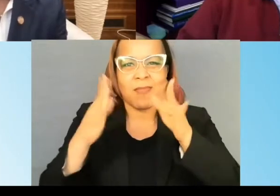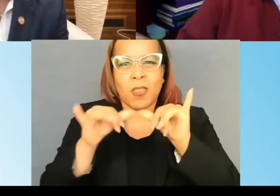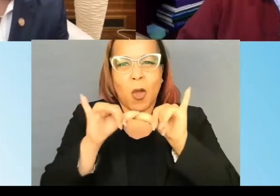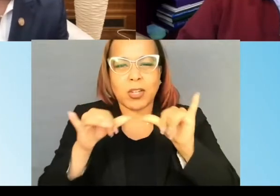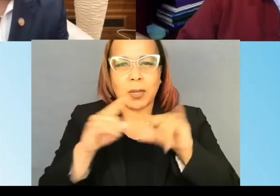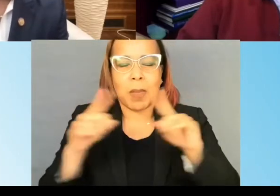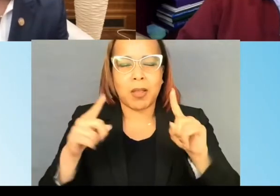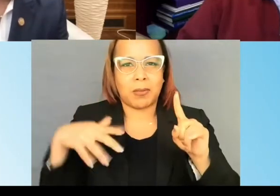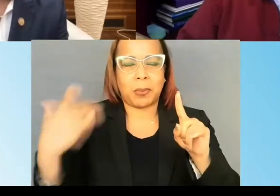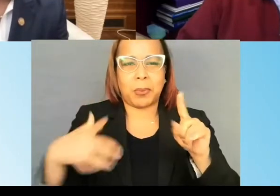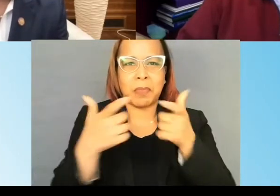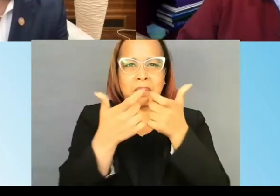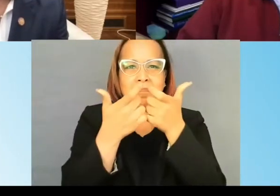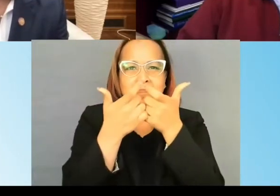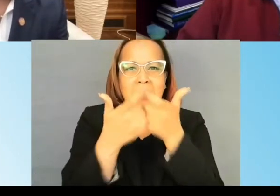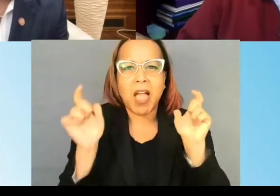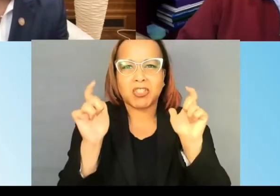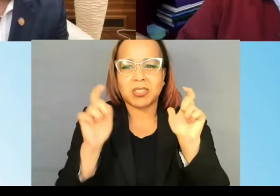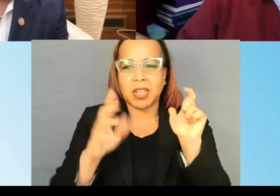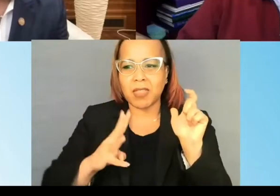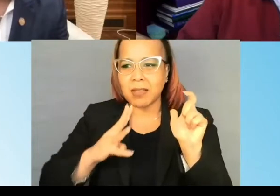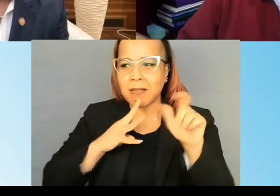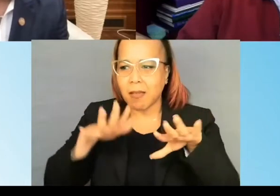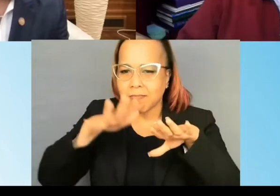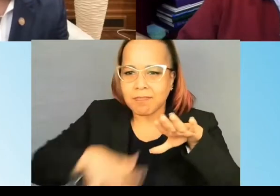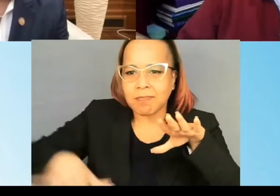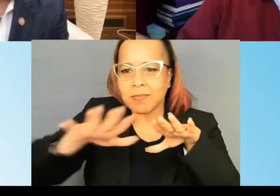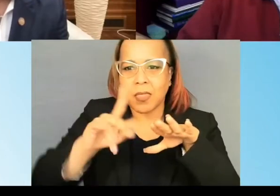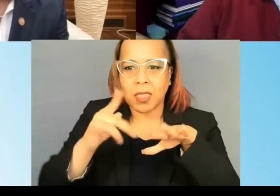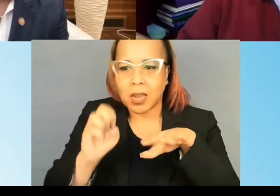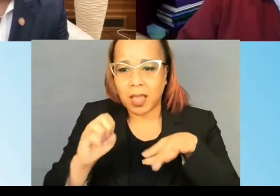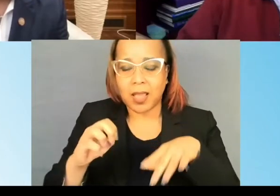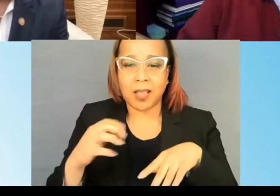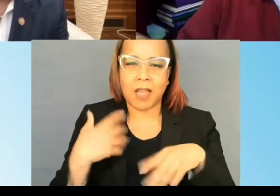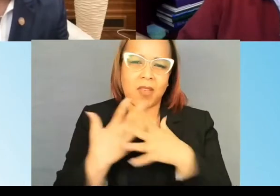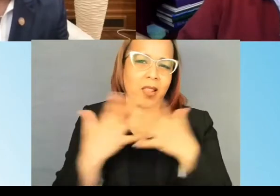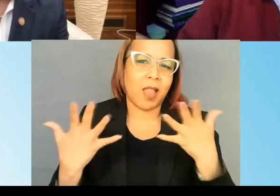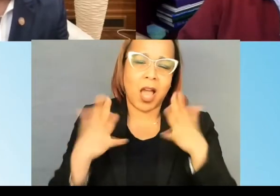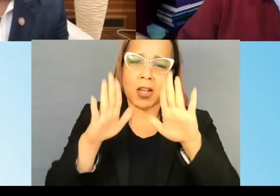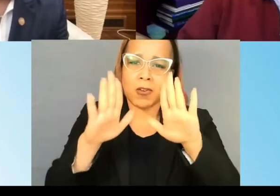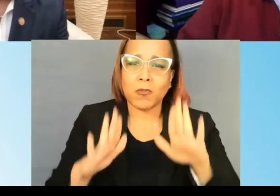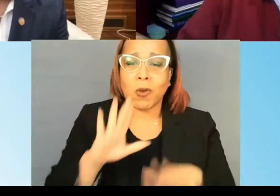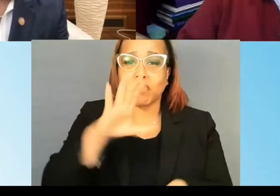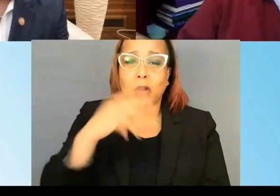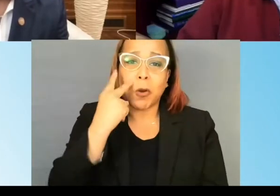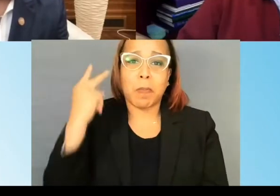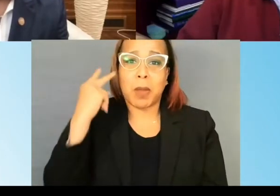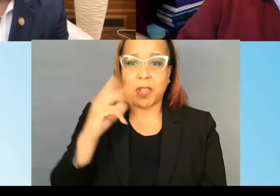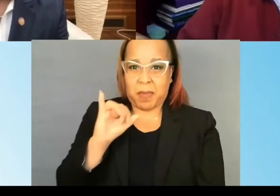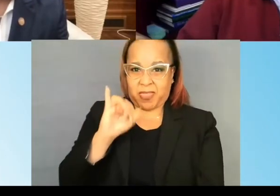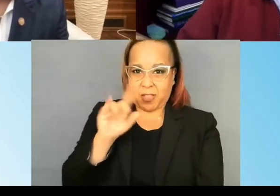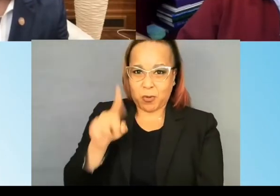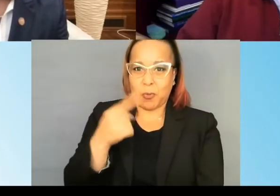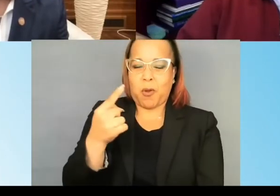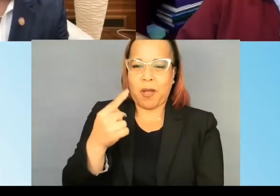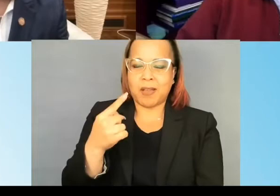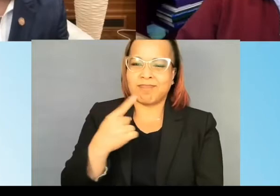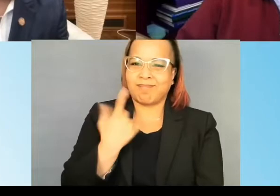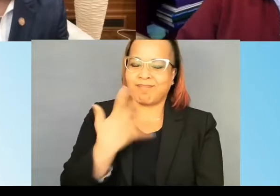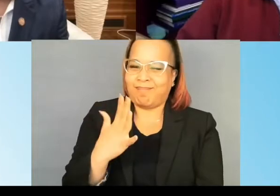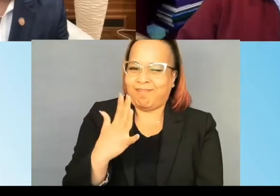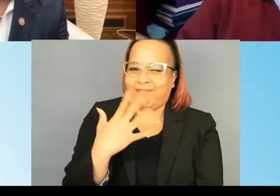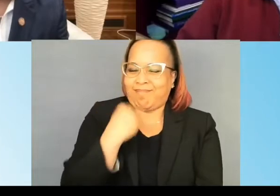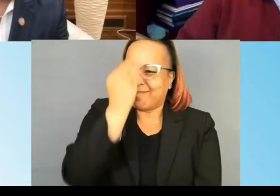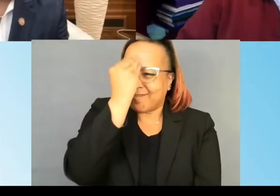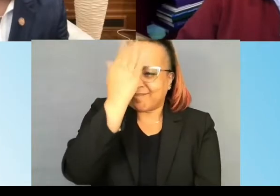majesty of the lake. And I've got a lot of great Chicago memories, but that's really one that sticks out to me